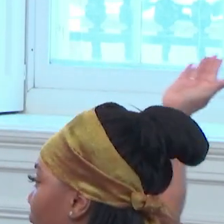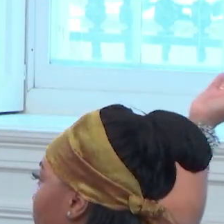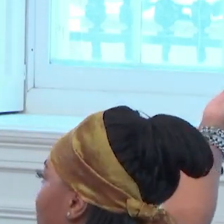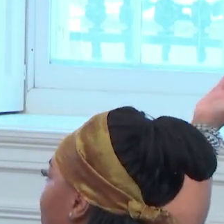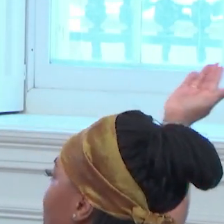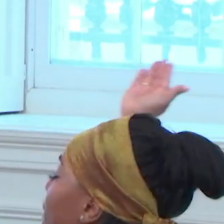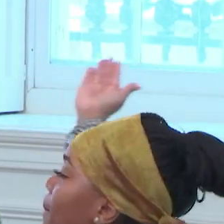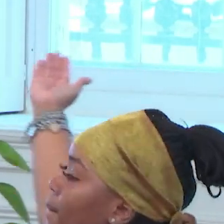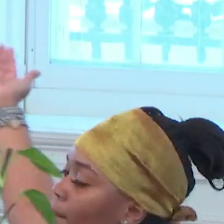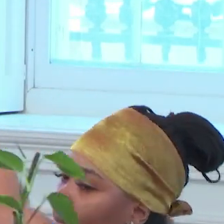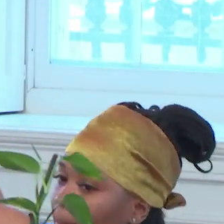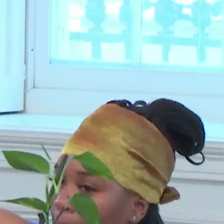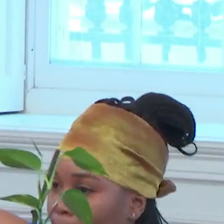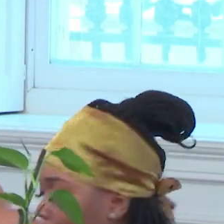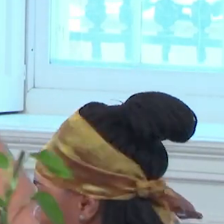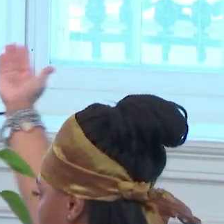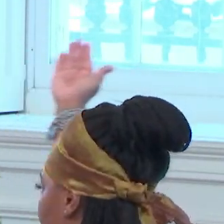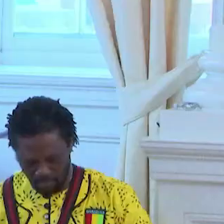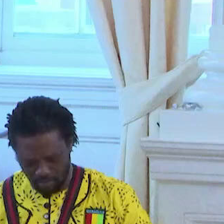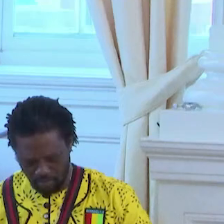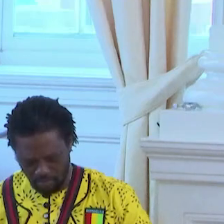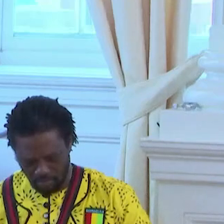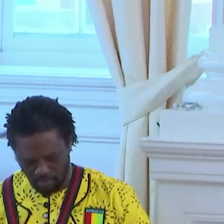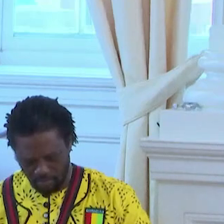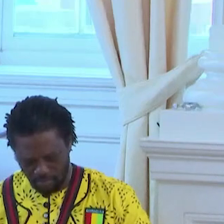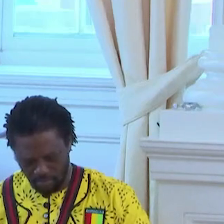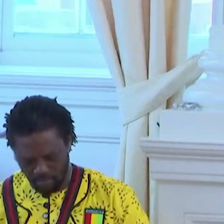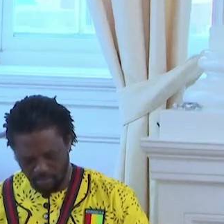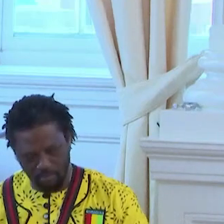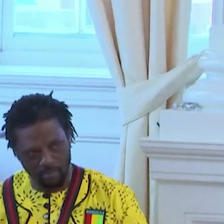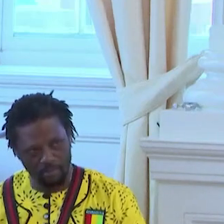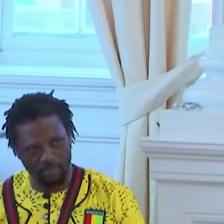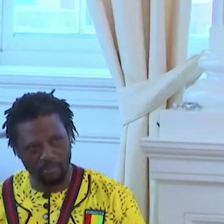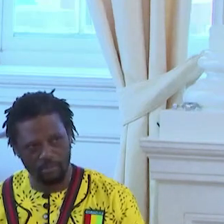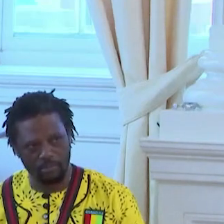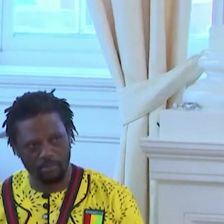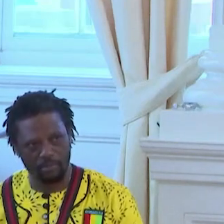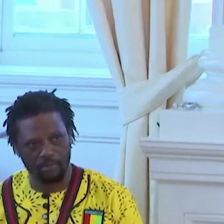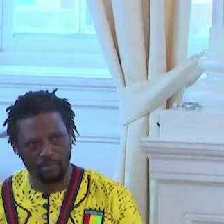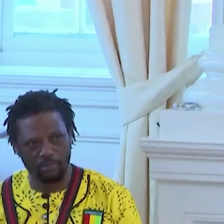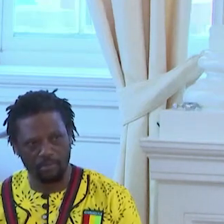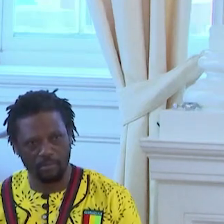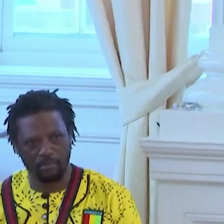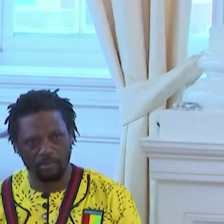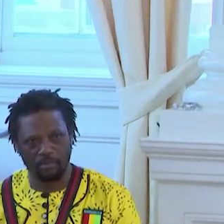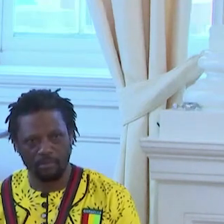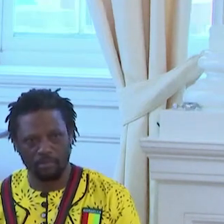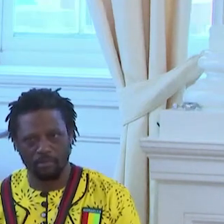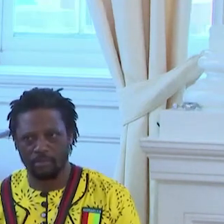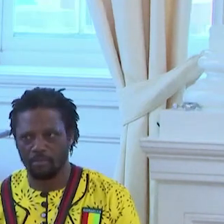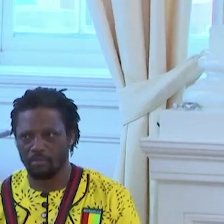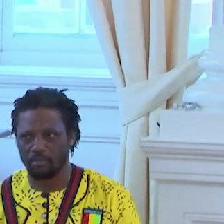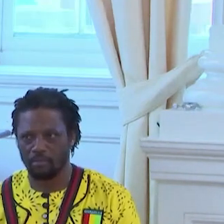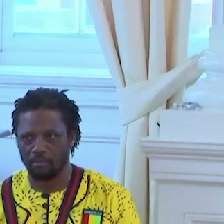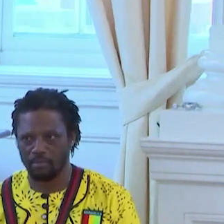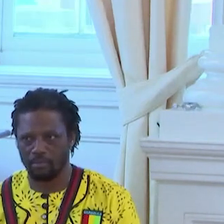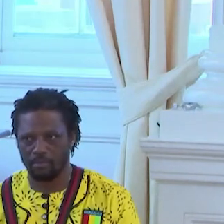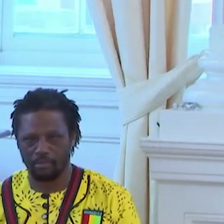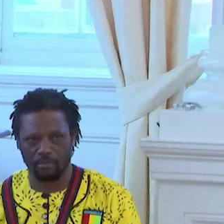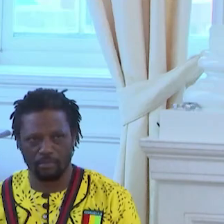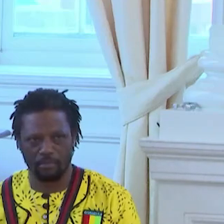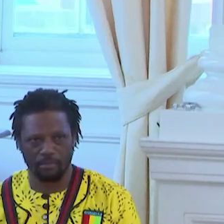uniquely, divinely the same. We all breathe, we all love, we all hate, we all